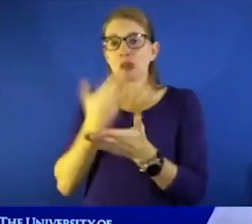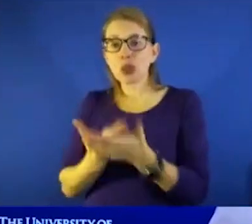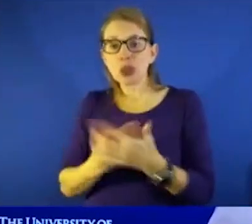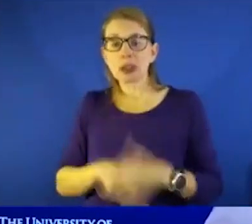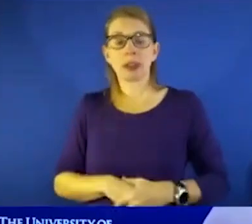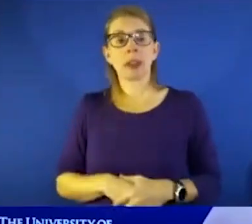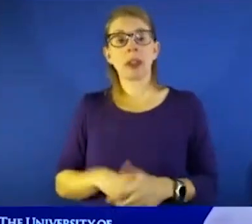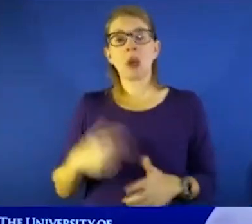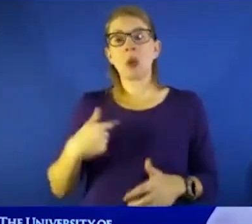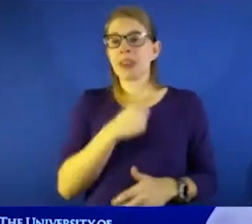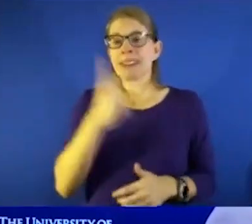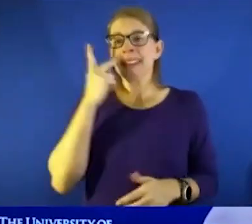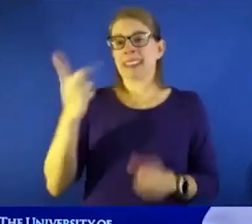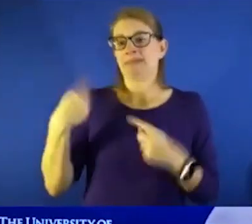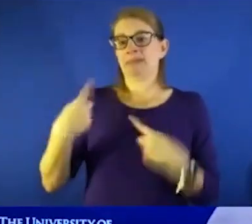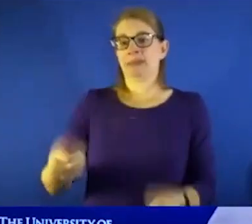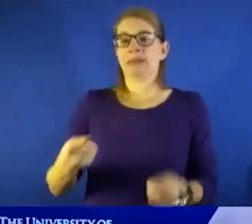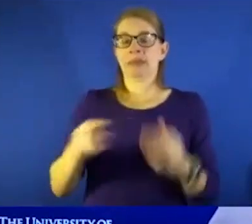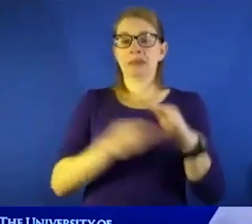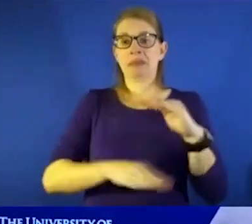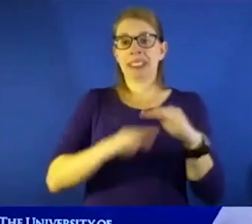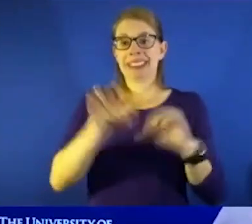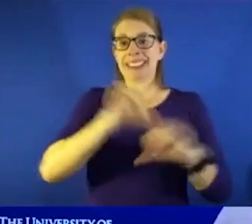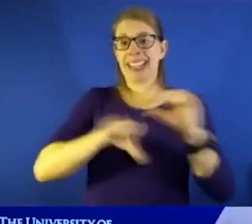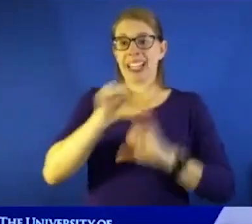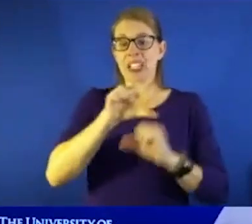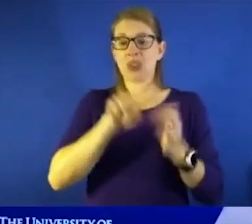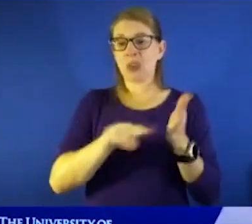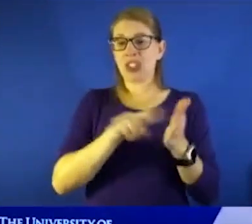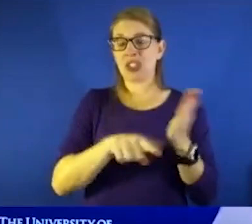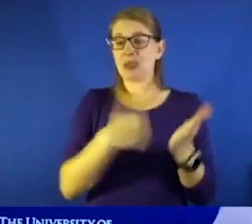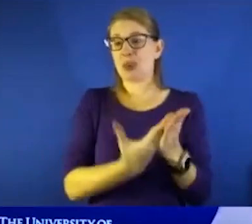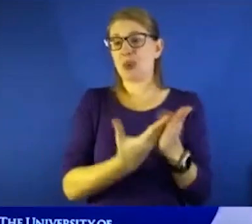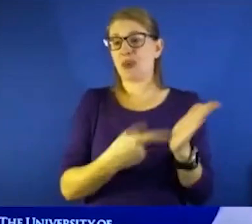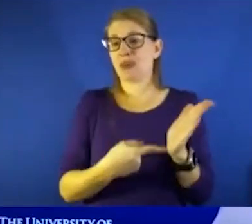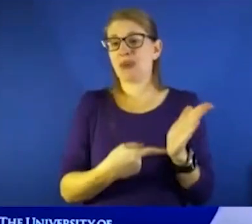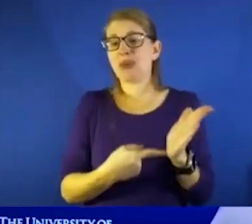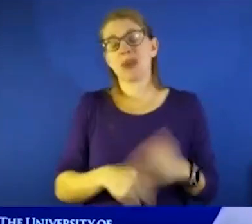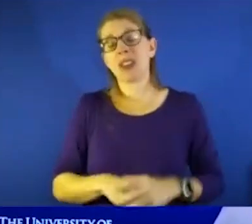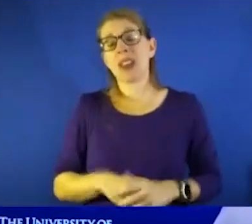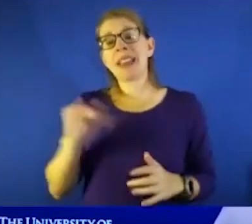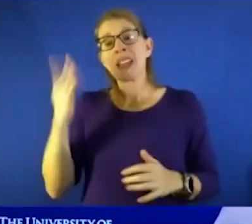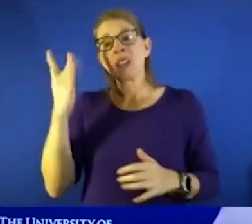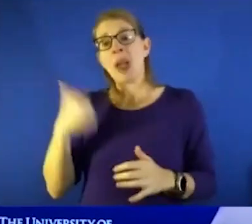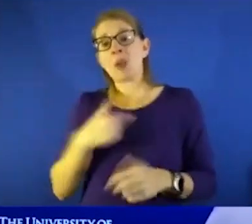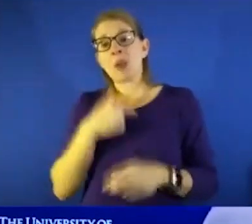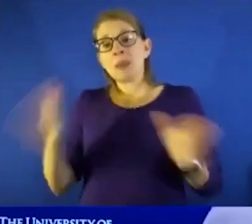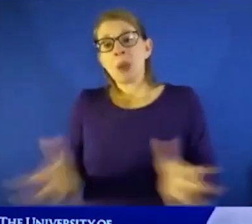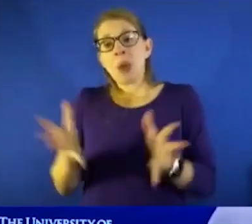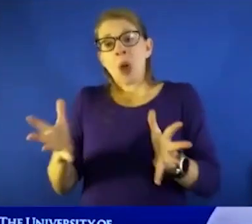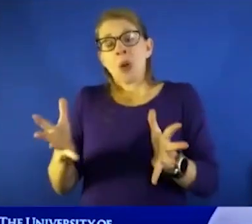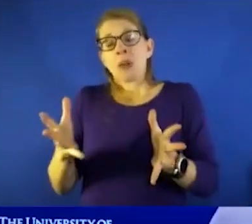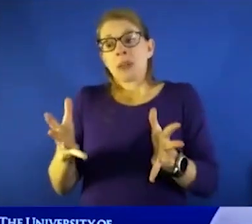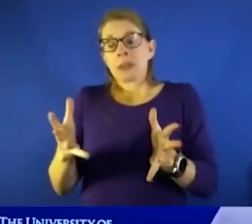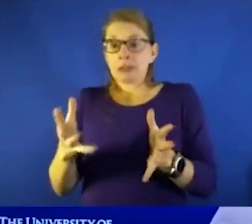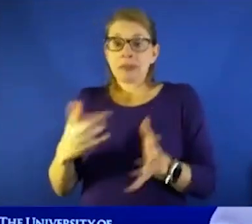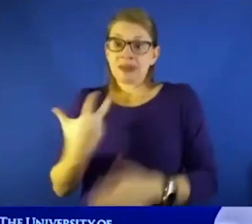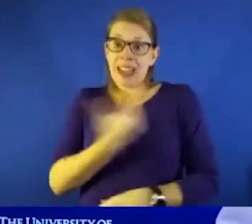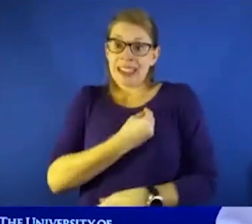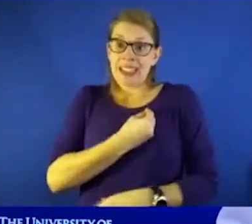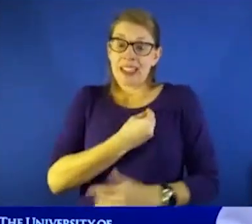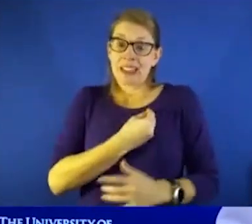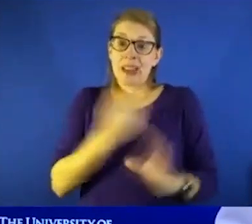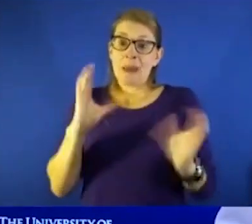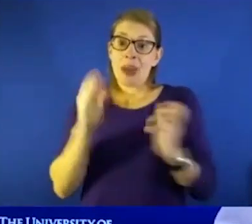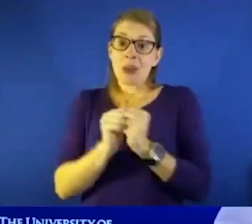and from this basic science research. And so that is why we continue to promote the fact of vaccination versus natural immunity. And